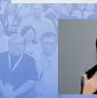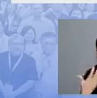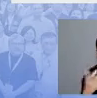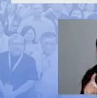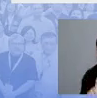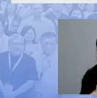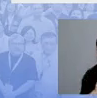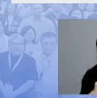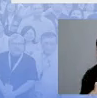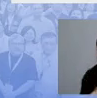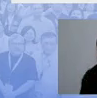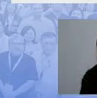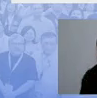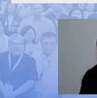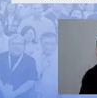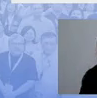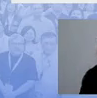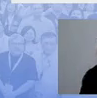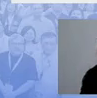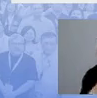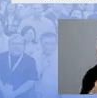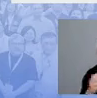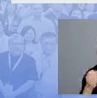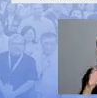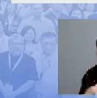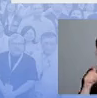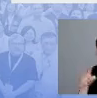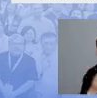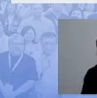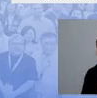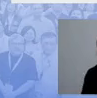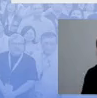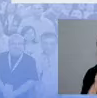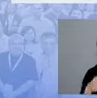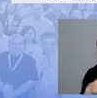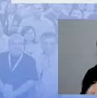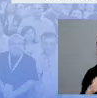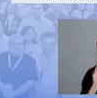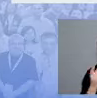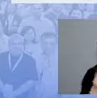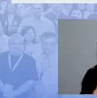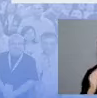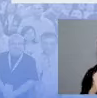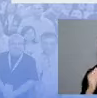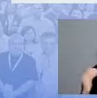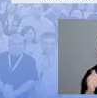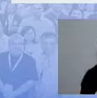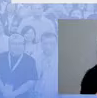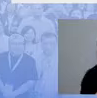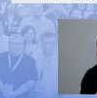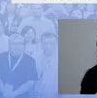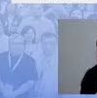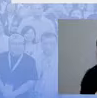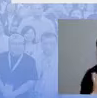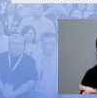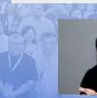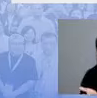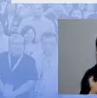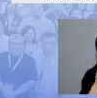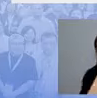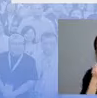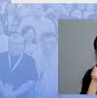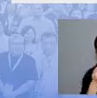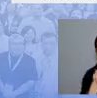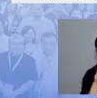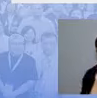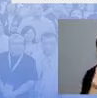particular SDG committee, multi-stakeholder committee at district level actually. And as you said, the best practices from